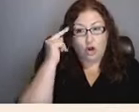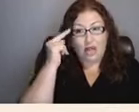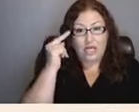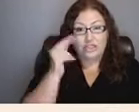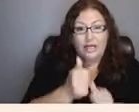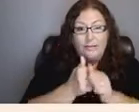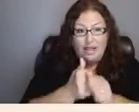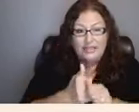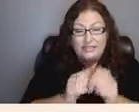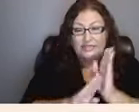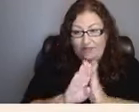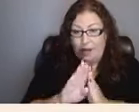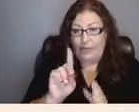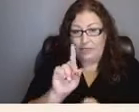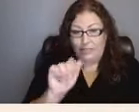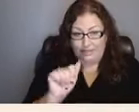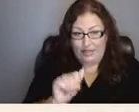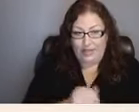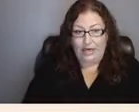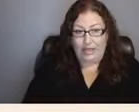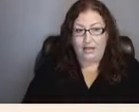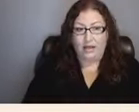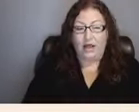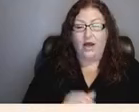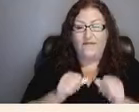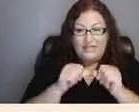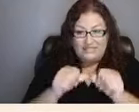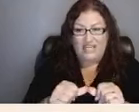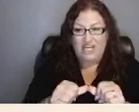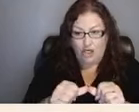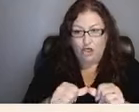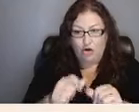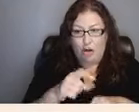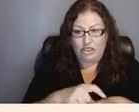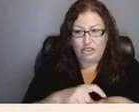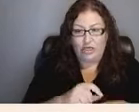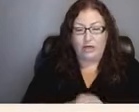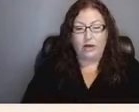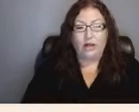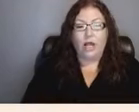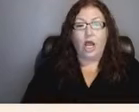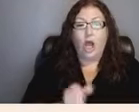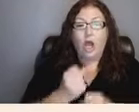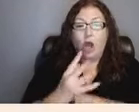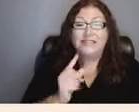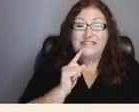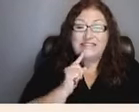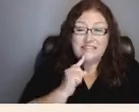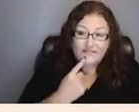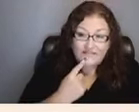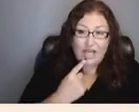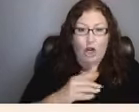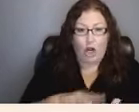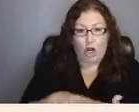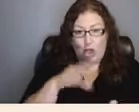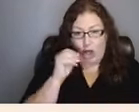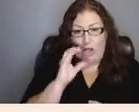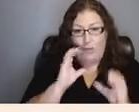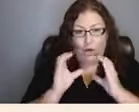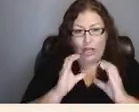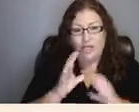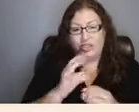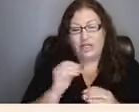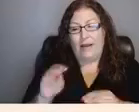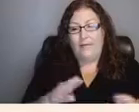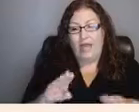developmental disability of extended duration. It causes severe learning, communication, and behavior